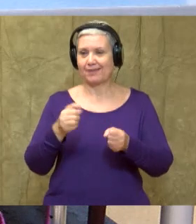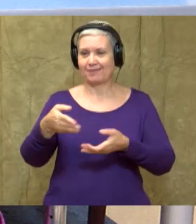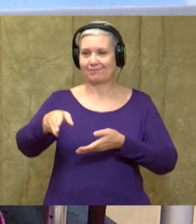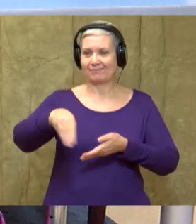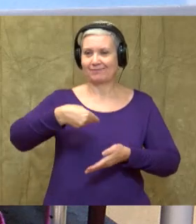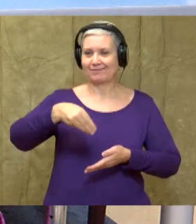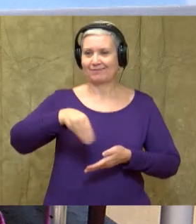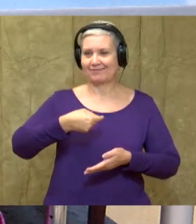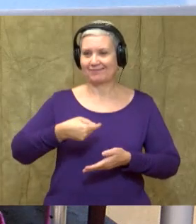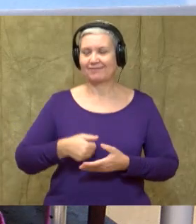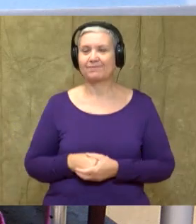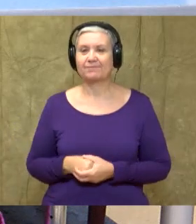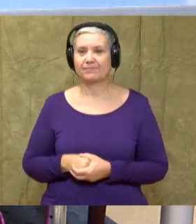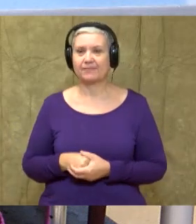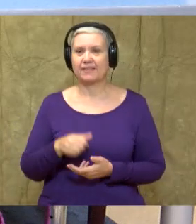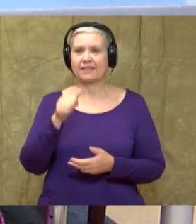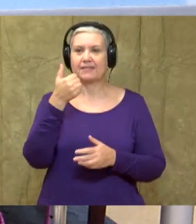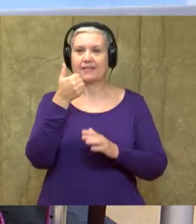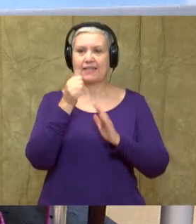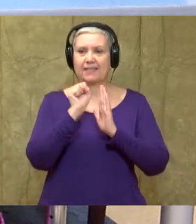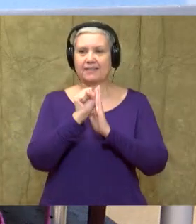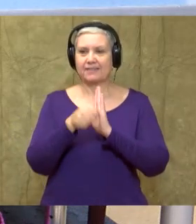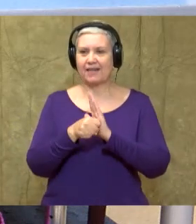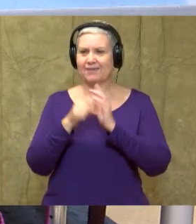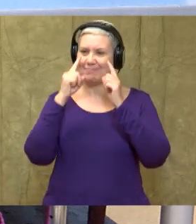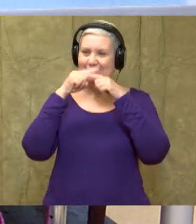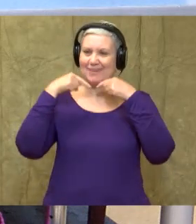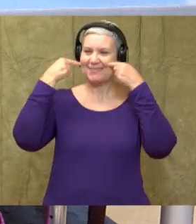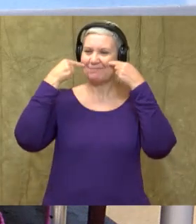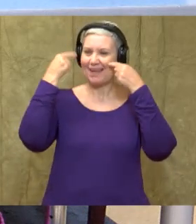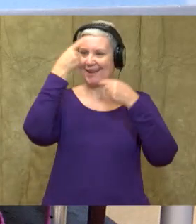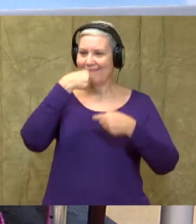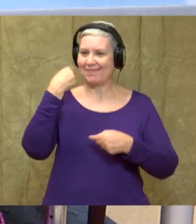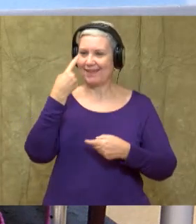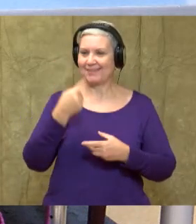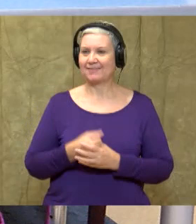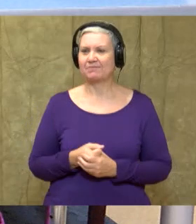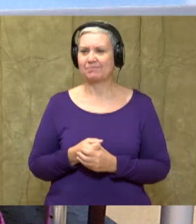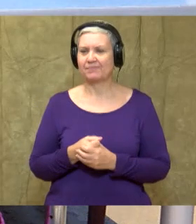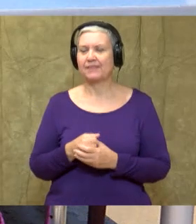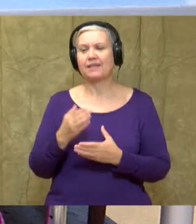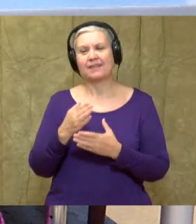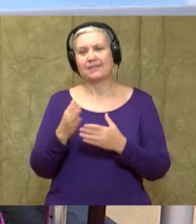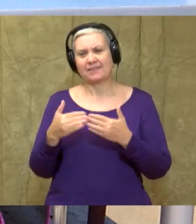give you about 10 seconds, maybe a smiley face, just something simple.